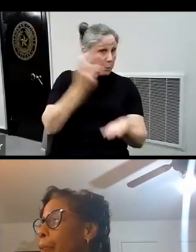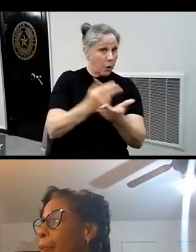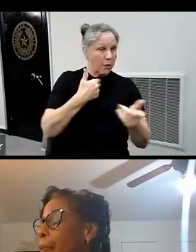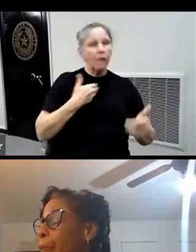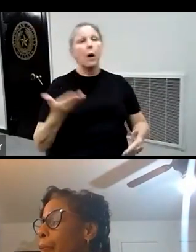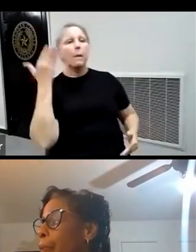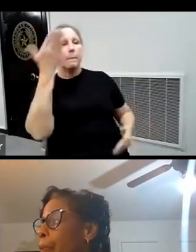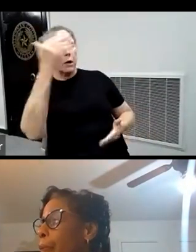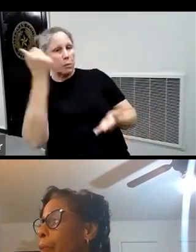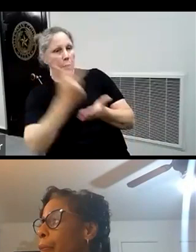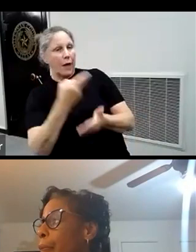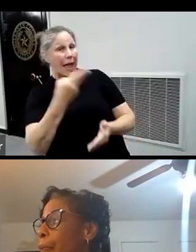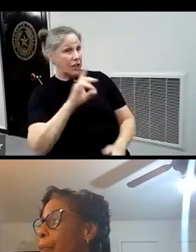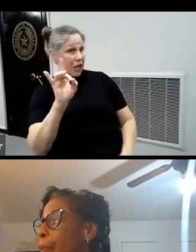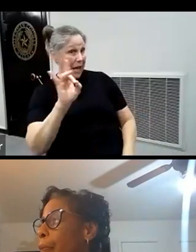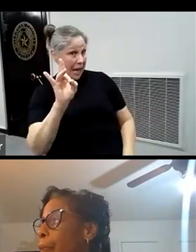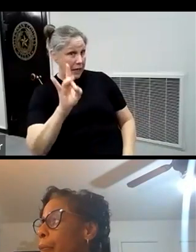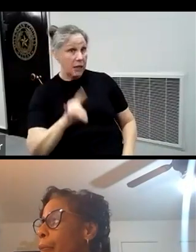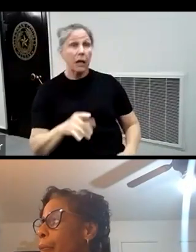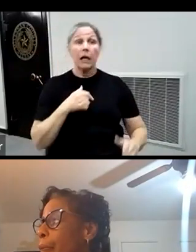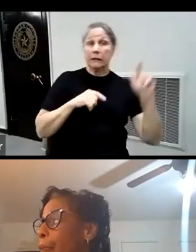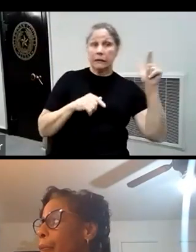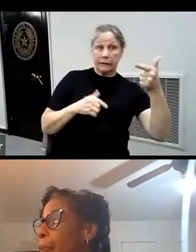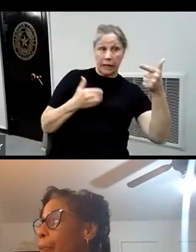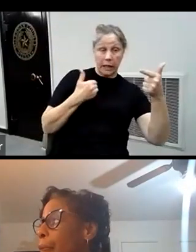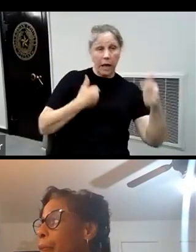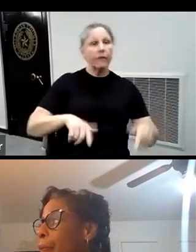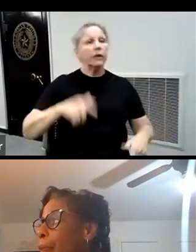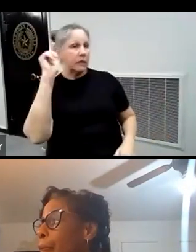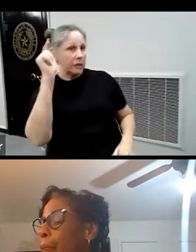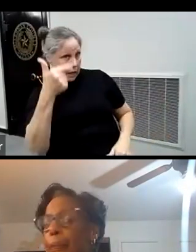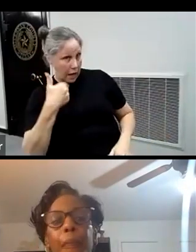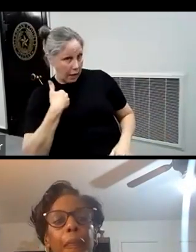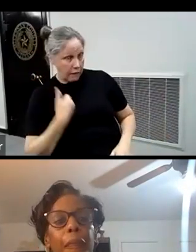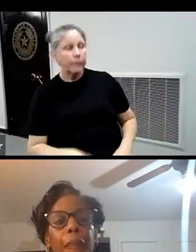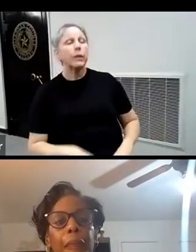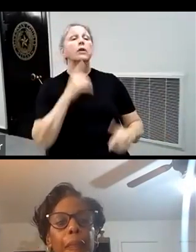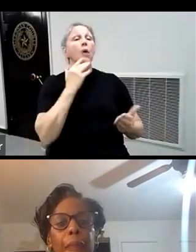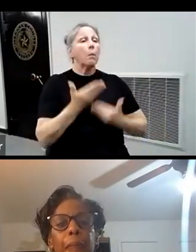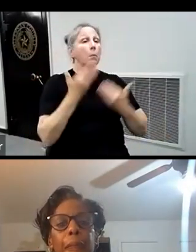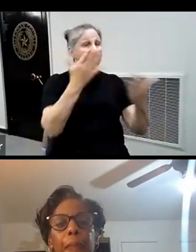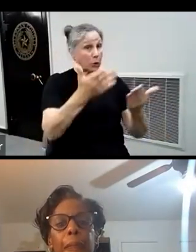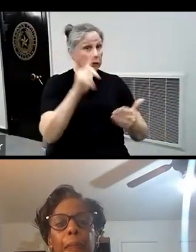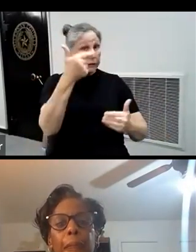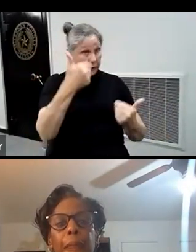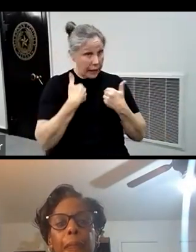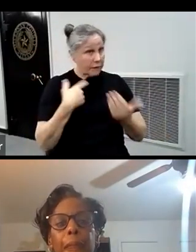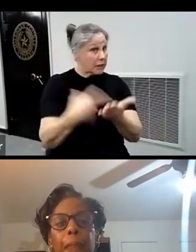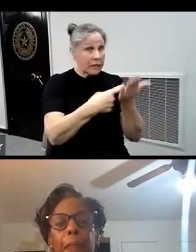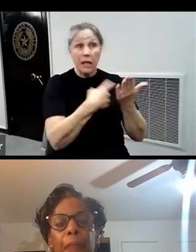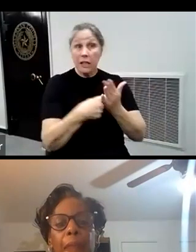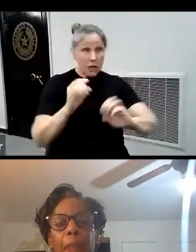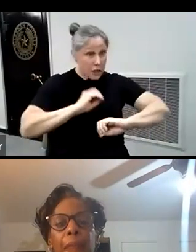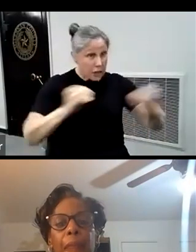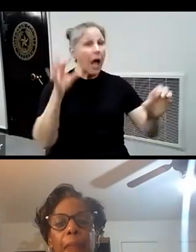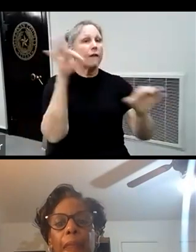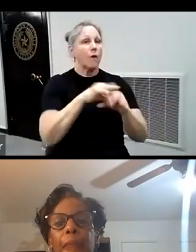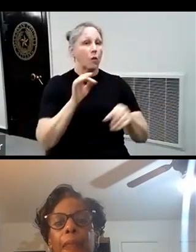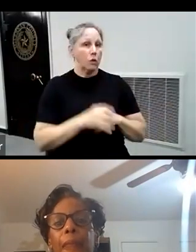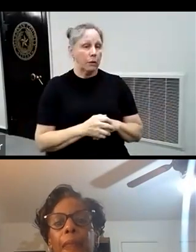Is there a second? Second. Motion made and second. Any other discussion? No other discussion, call for a